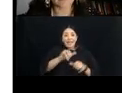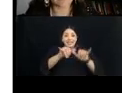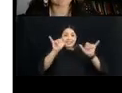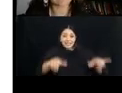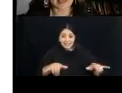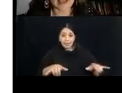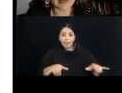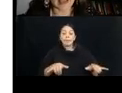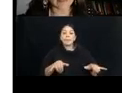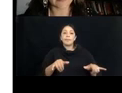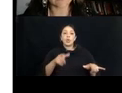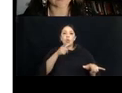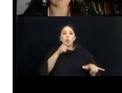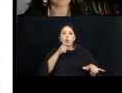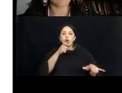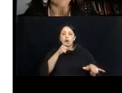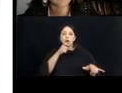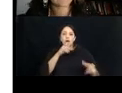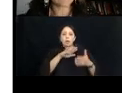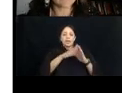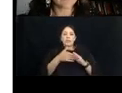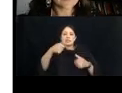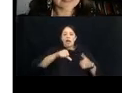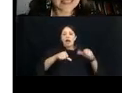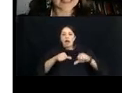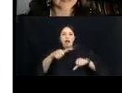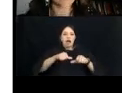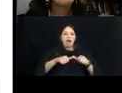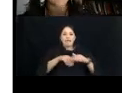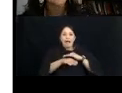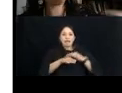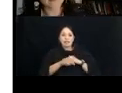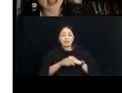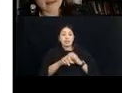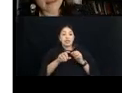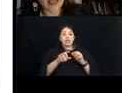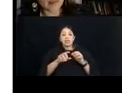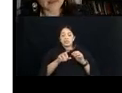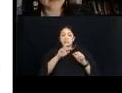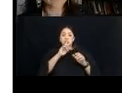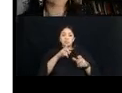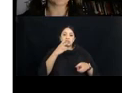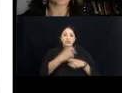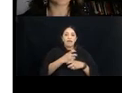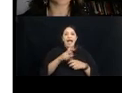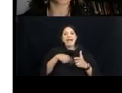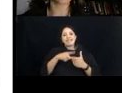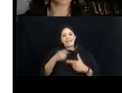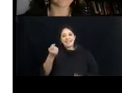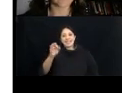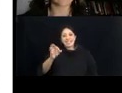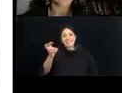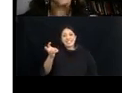participation of being denied access, and then in the 1960s, barely having the opportunity to participate,